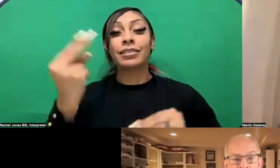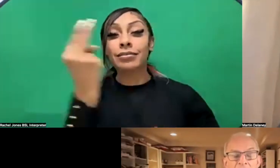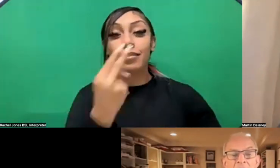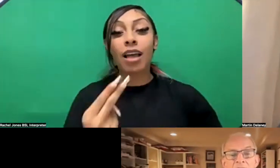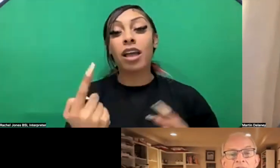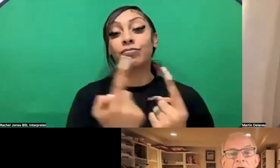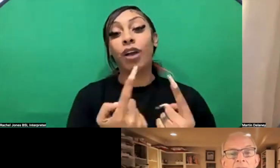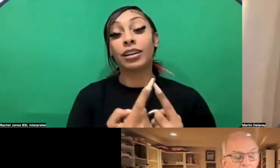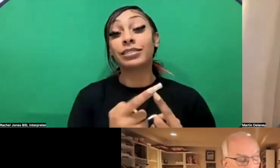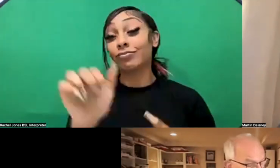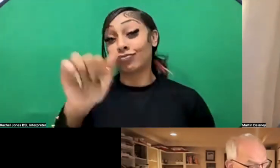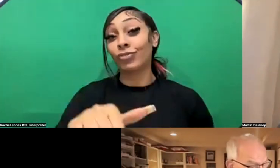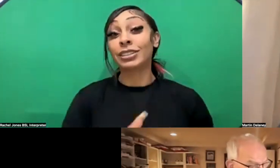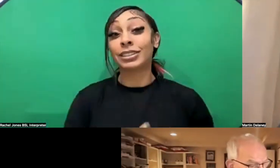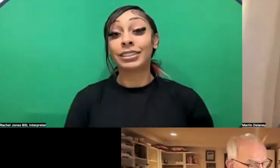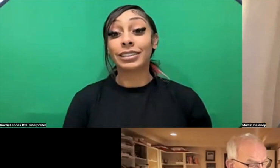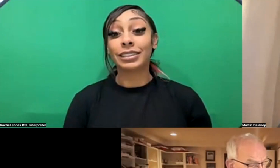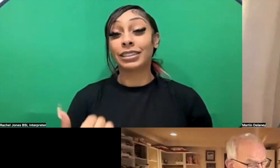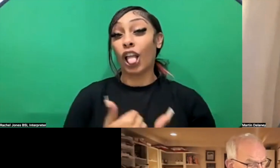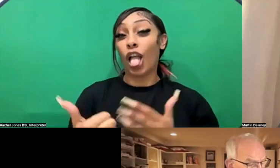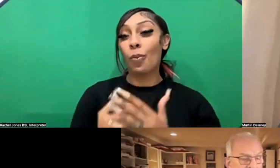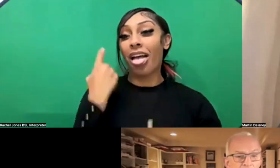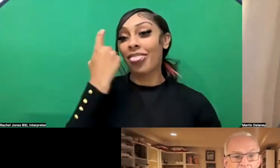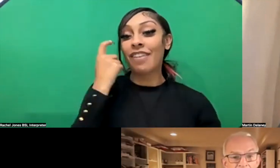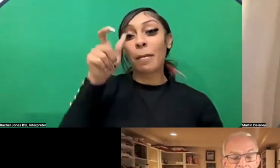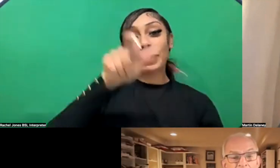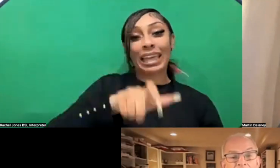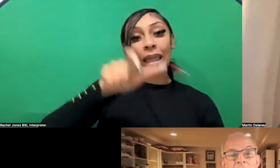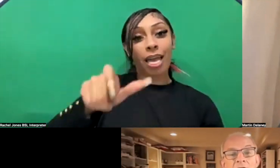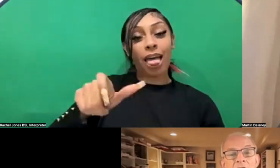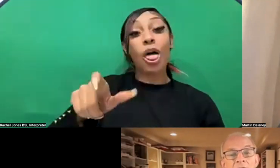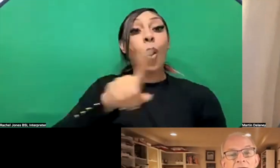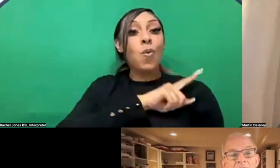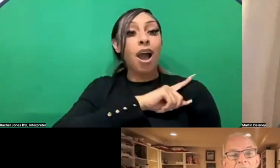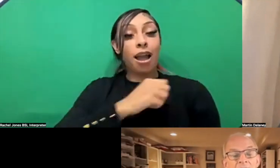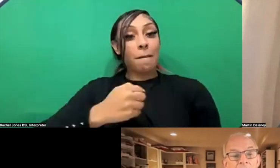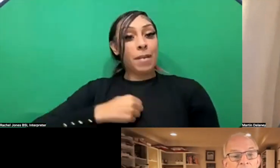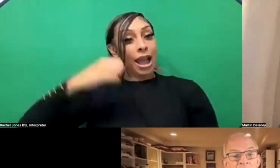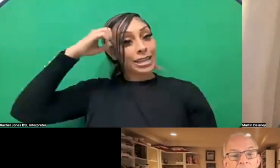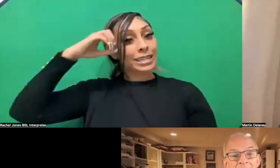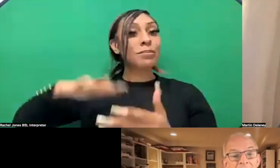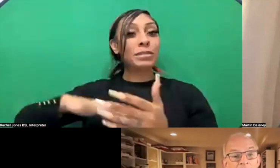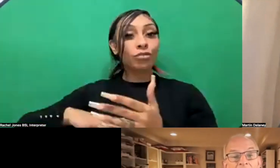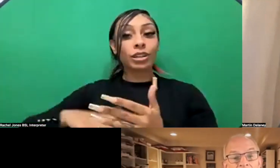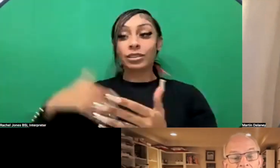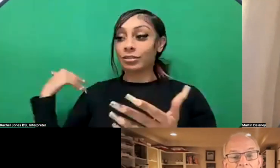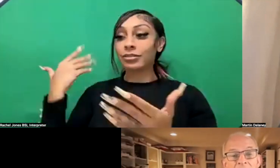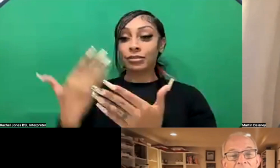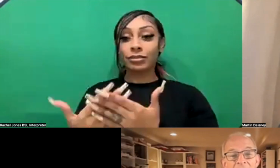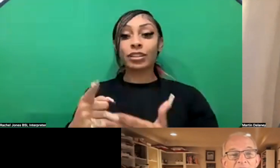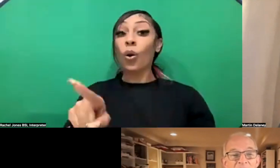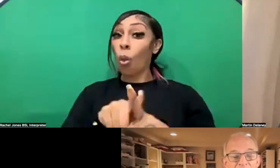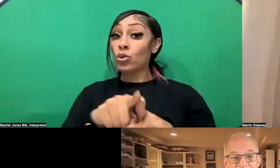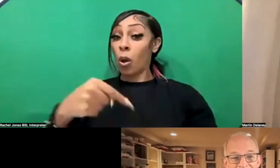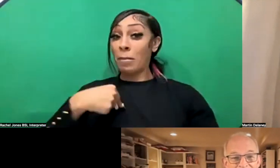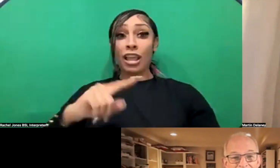largely comes from my experience as a musician. and also from my impatience as